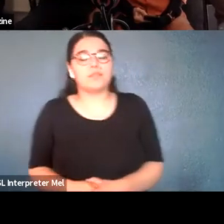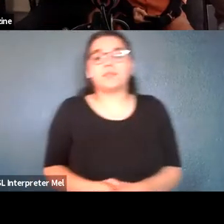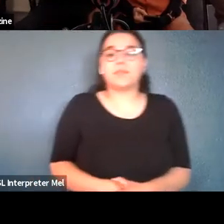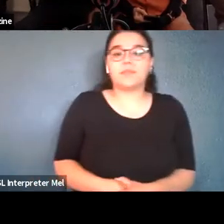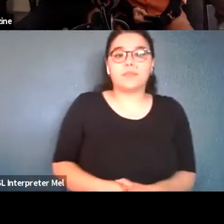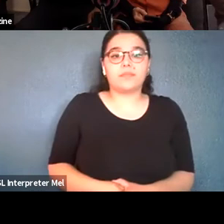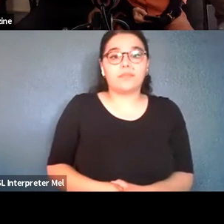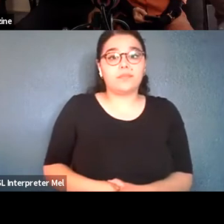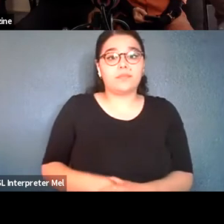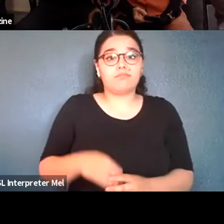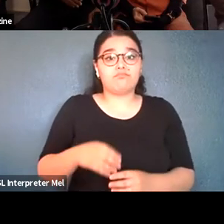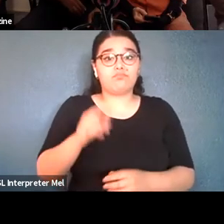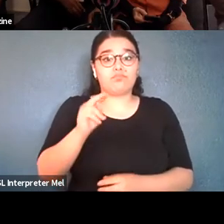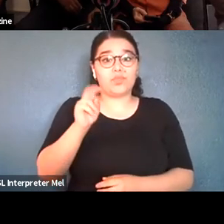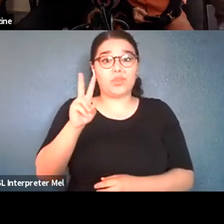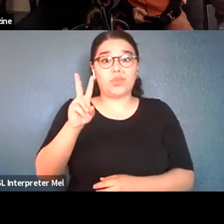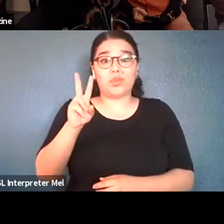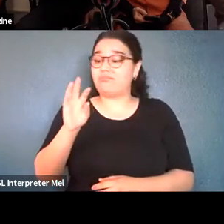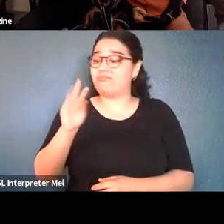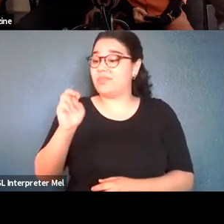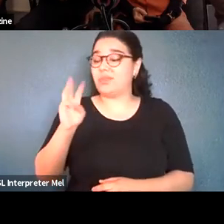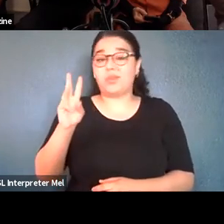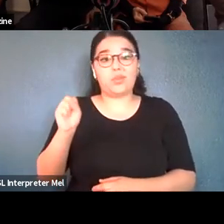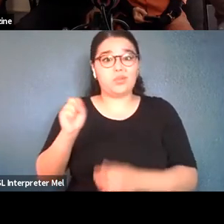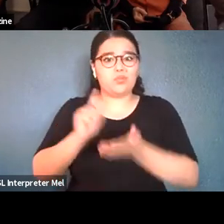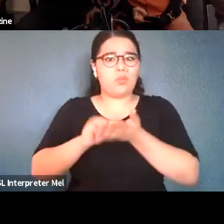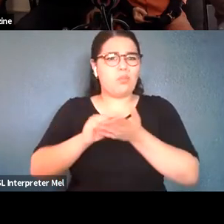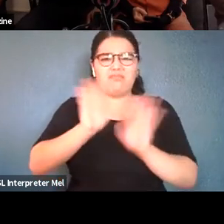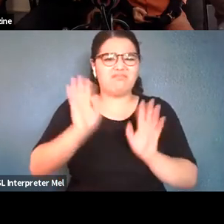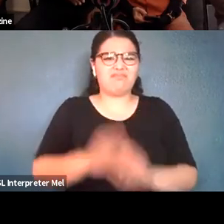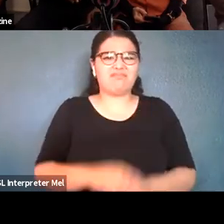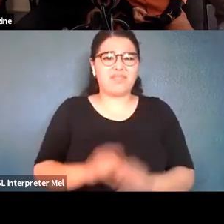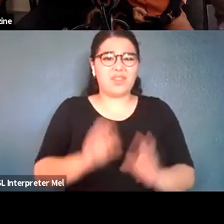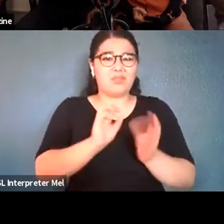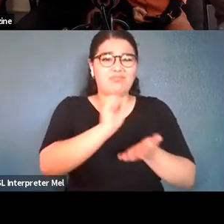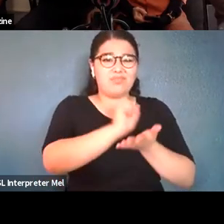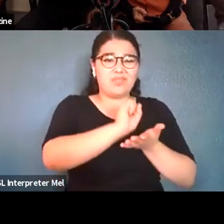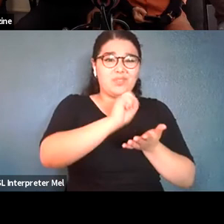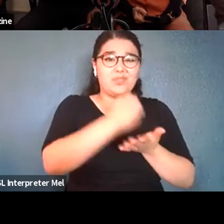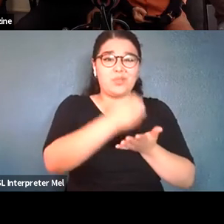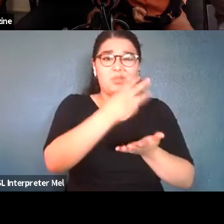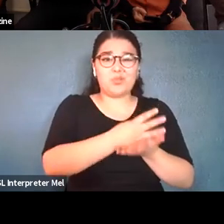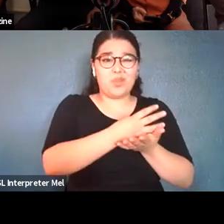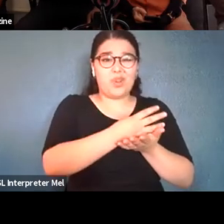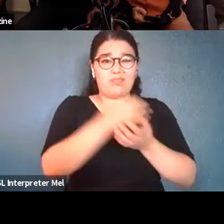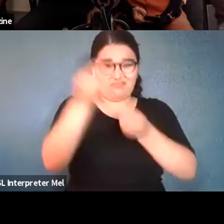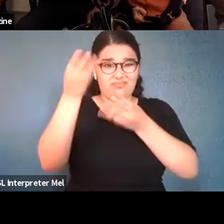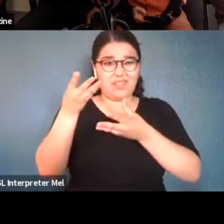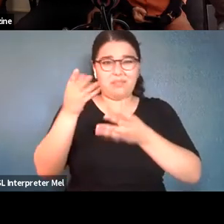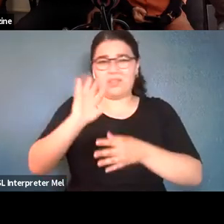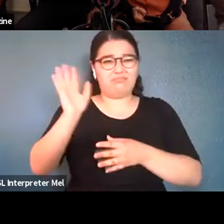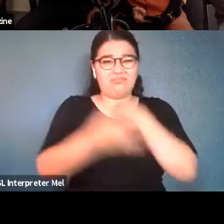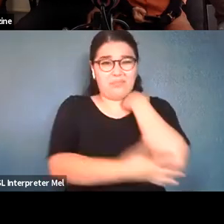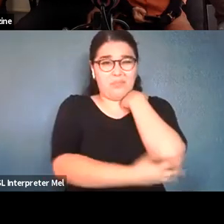No news reporter could speak for the Pope. No social worker could speak for the Pope. I could speak for the Pope because